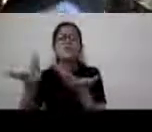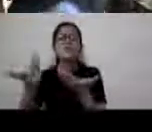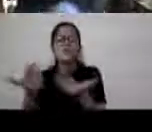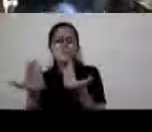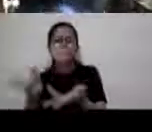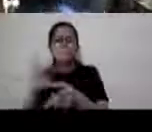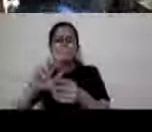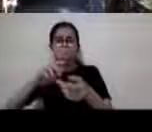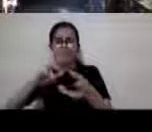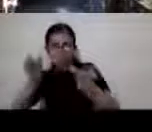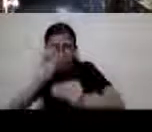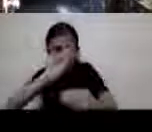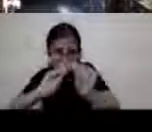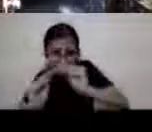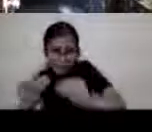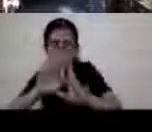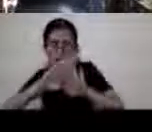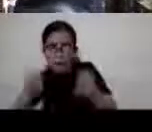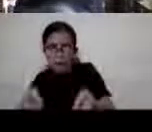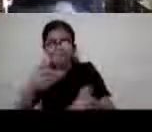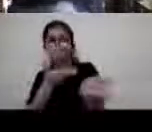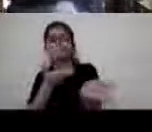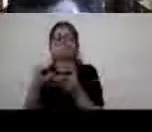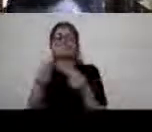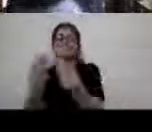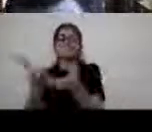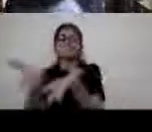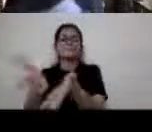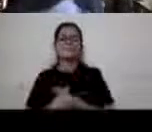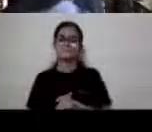rotate the table surfaces.